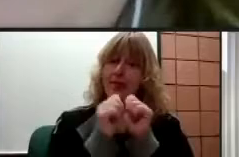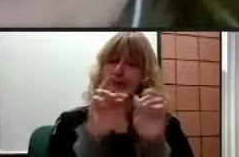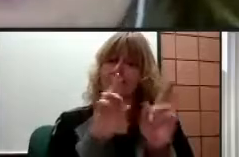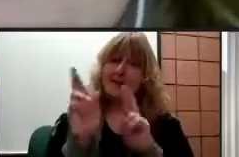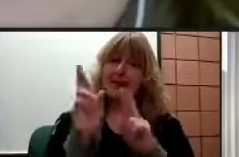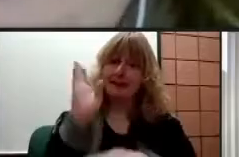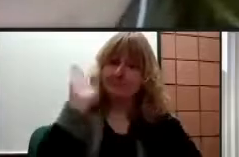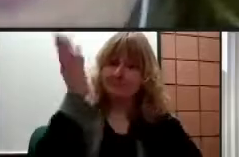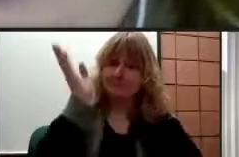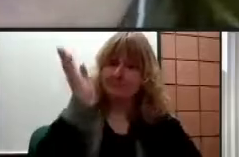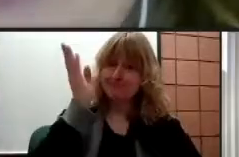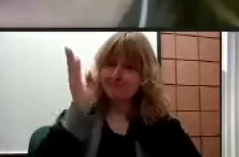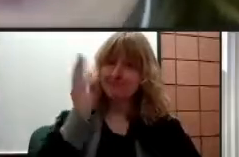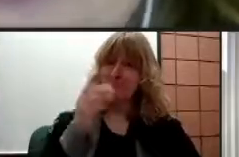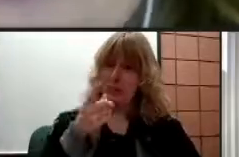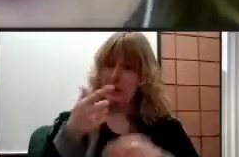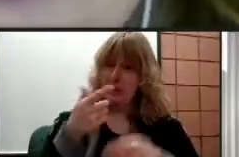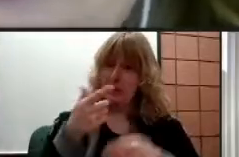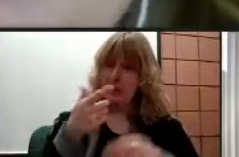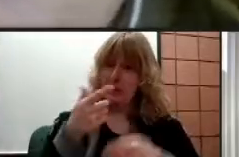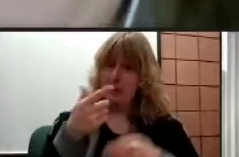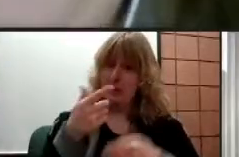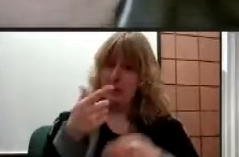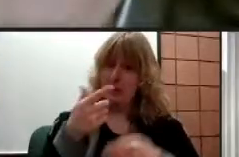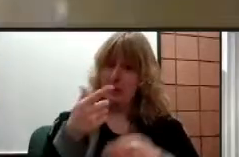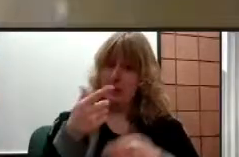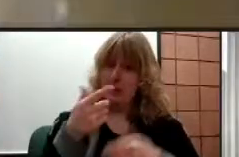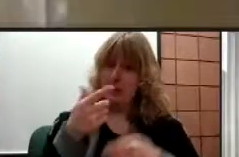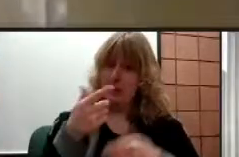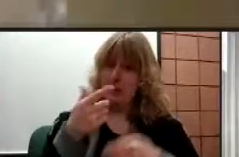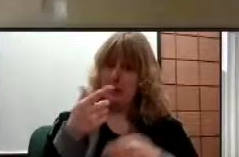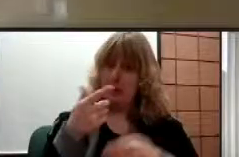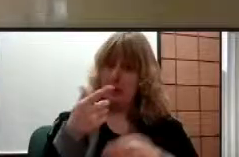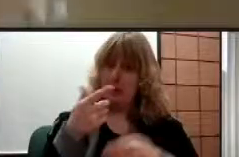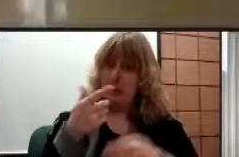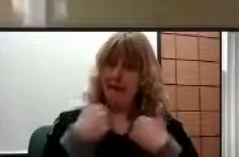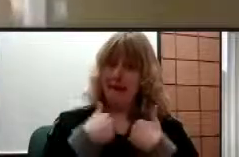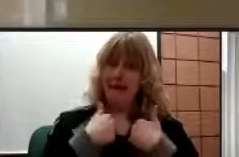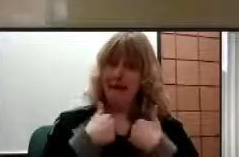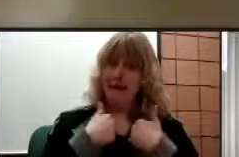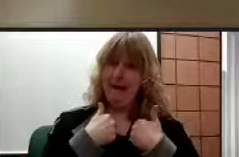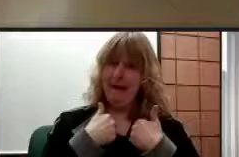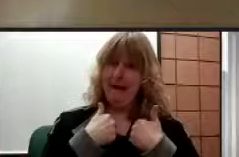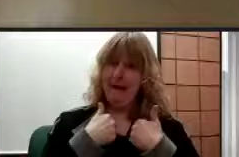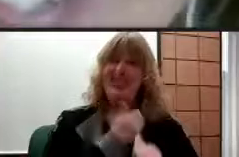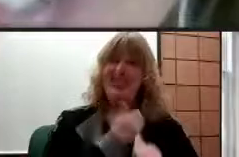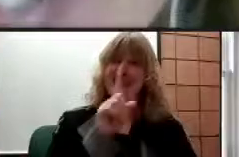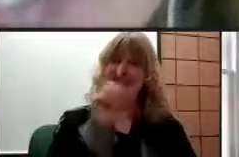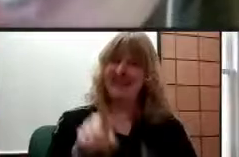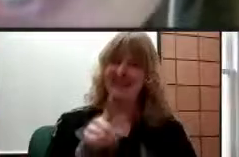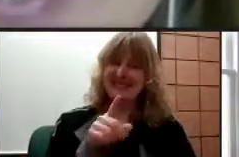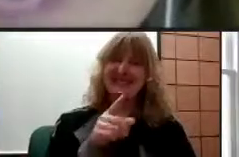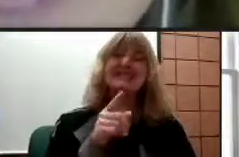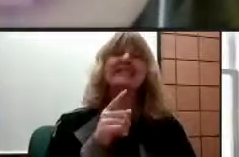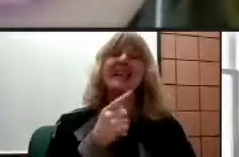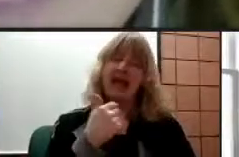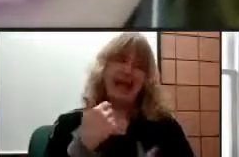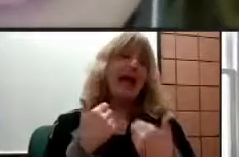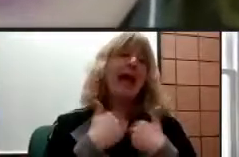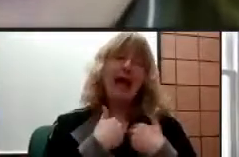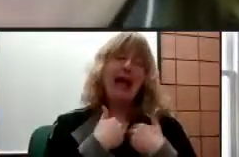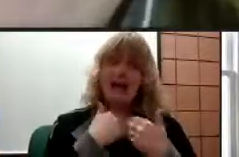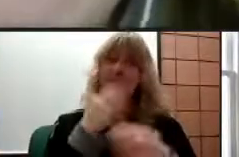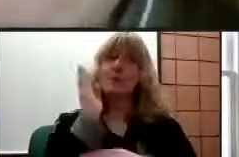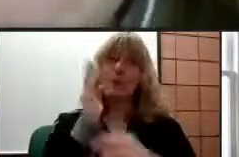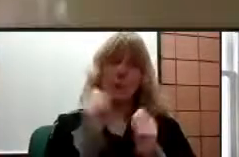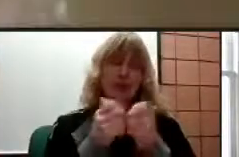or should I jump into our questions? I have a because we come with questions. I have a presentation with lots of new resources for you